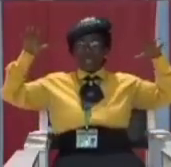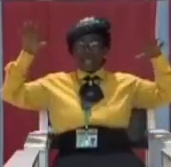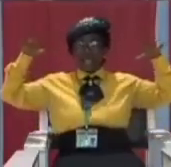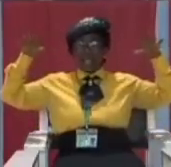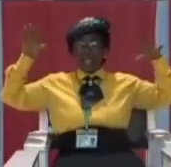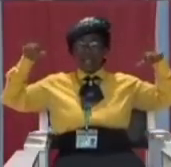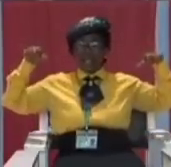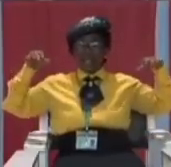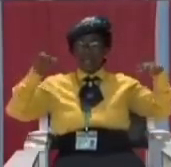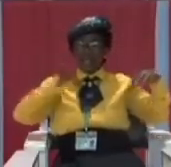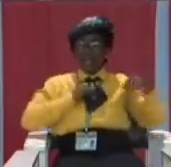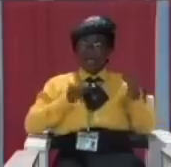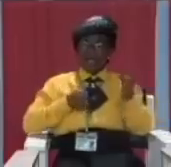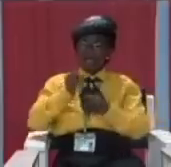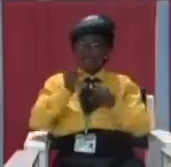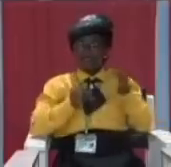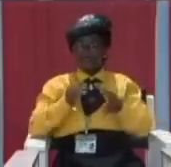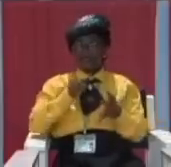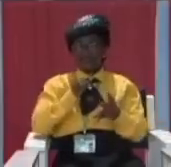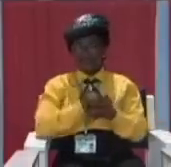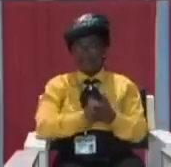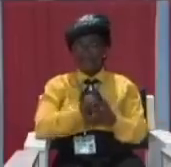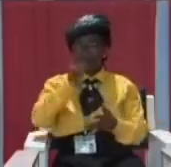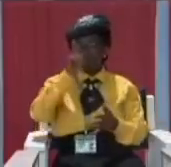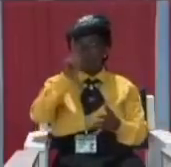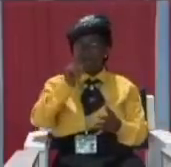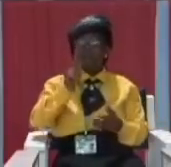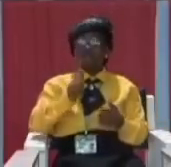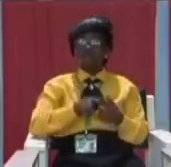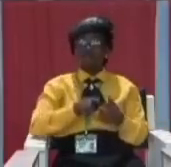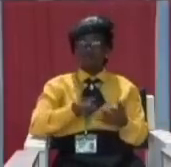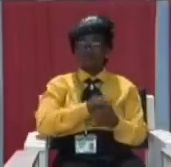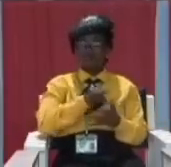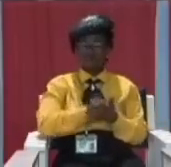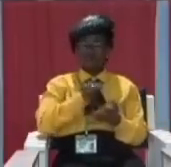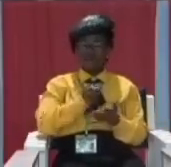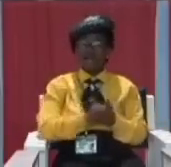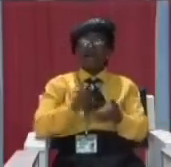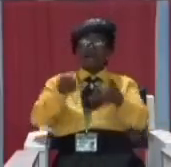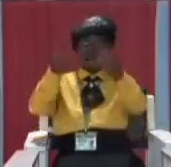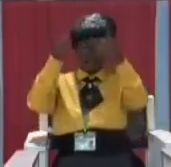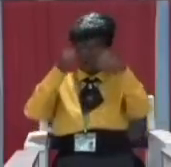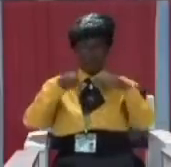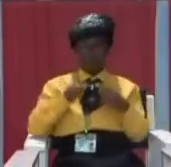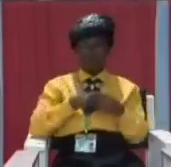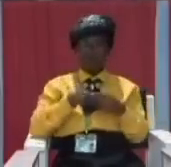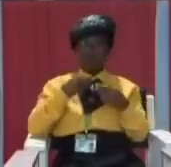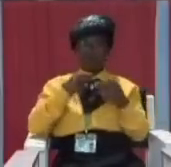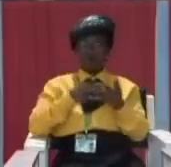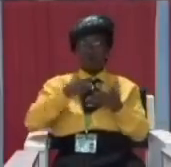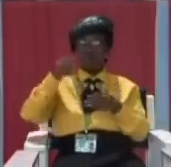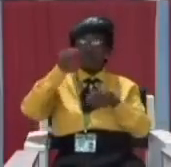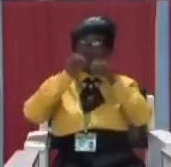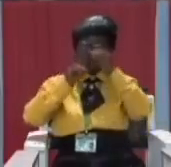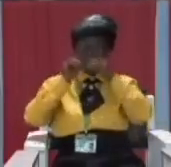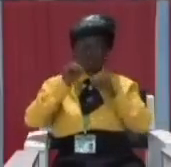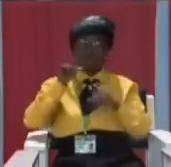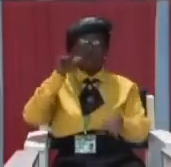I explained that one to those who came to the Holy Communion yesterday. I will explain it